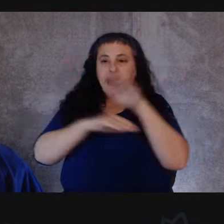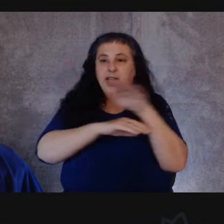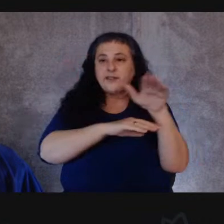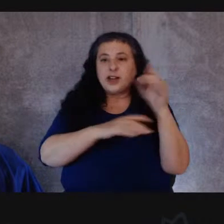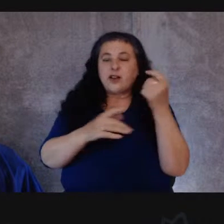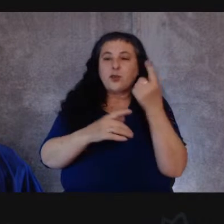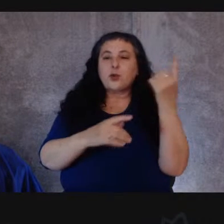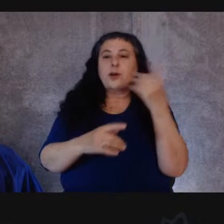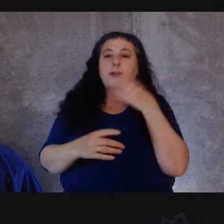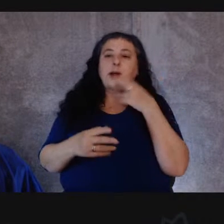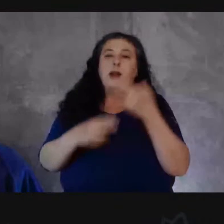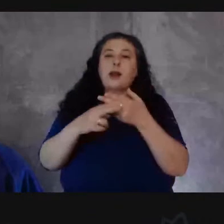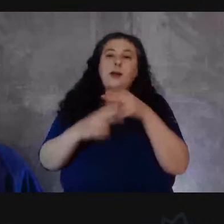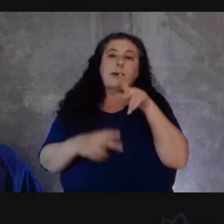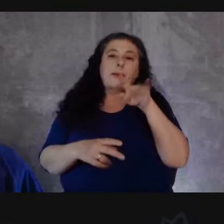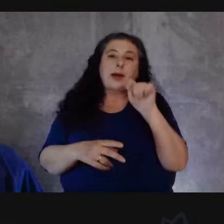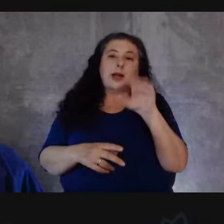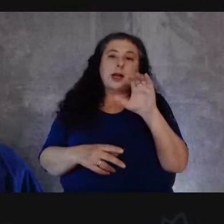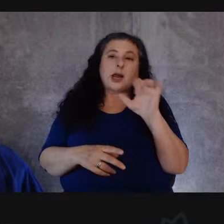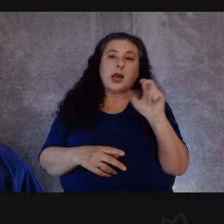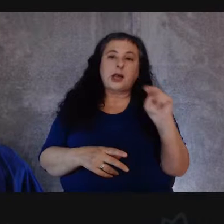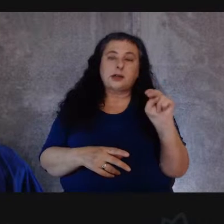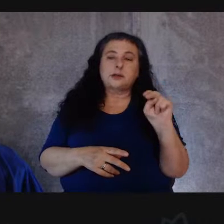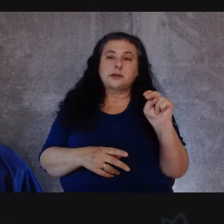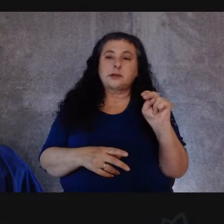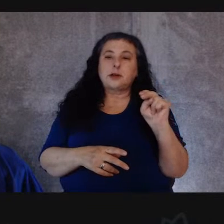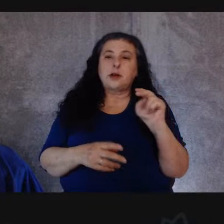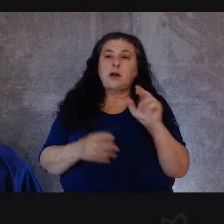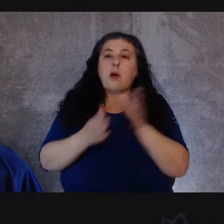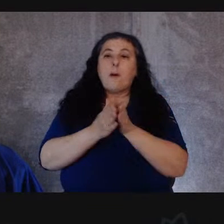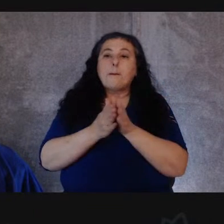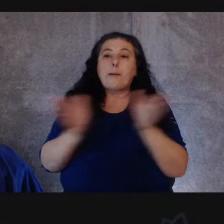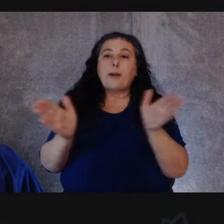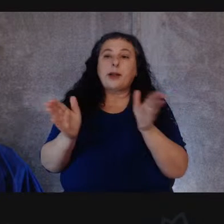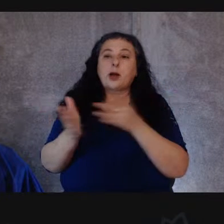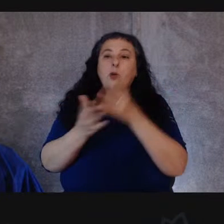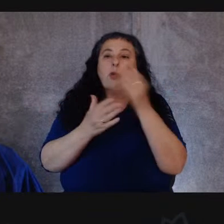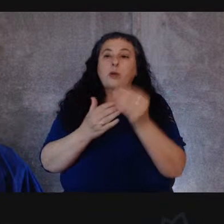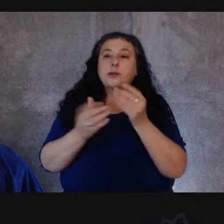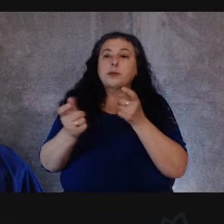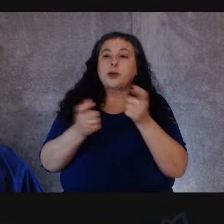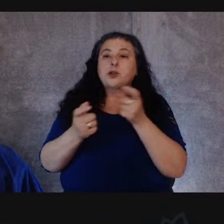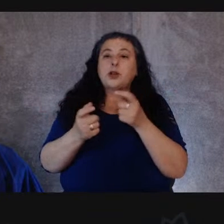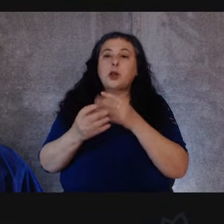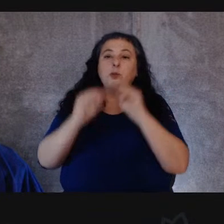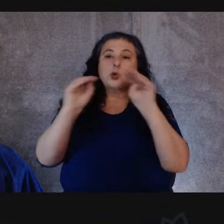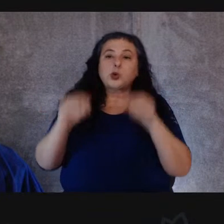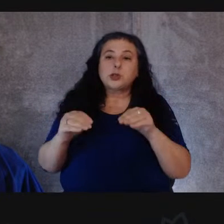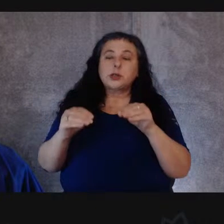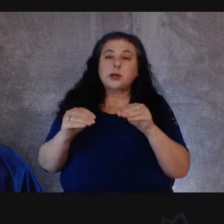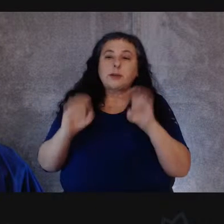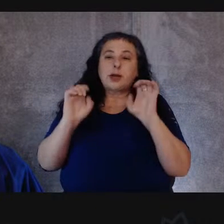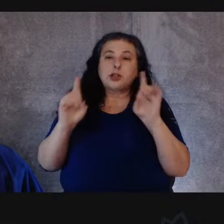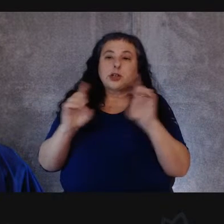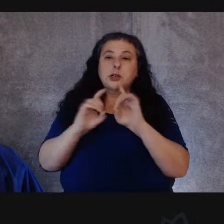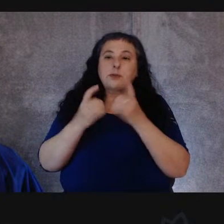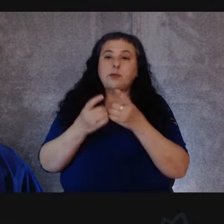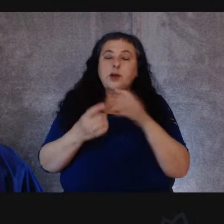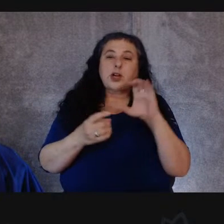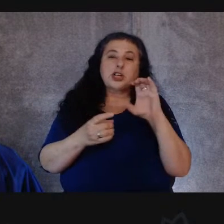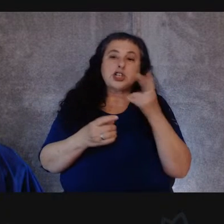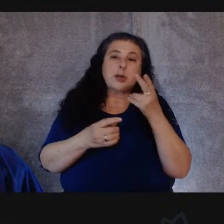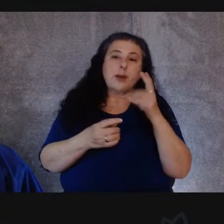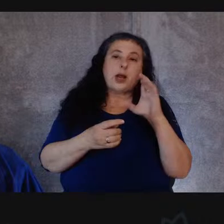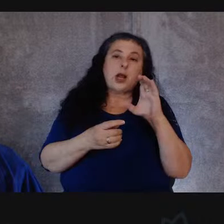is Pat Kane, Public Programs Manager within the Museum and Education Department at the Champaign County Forest Preserve